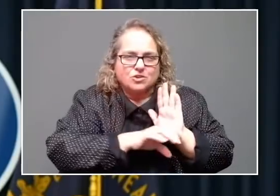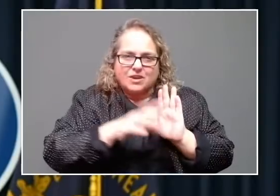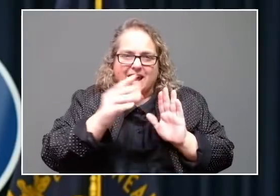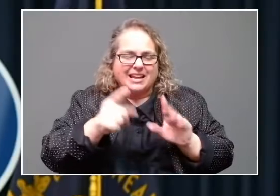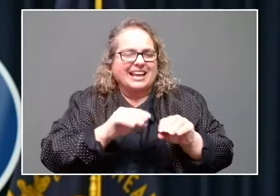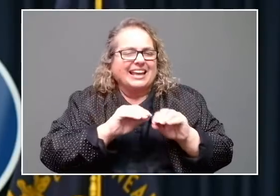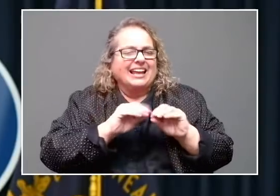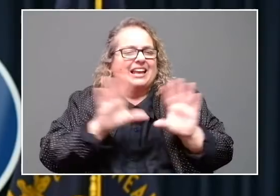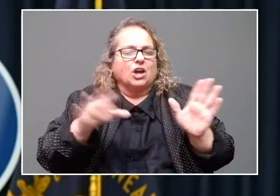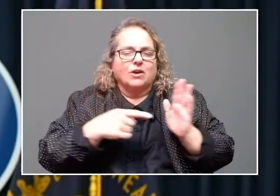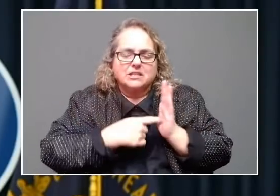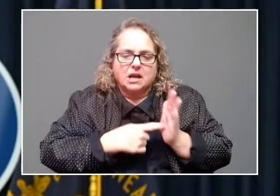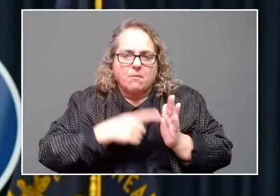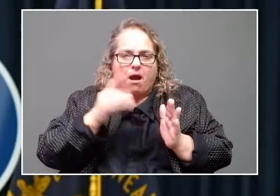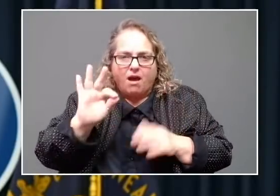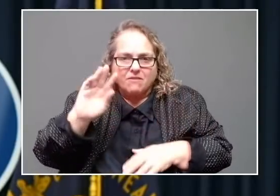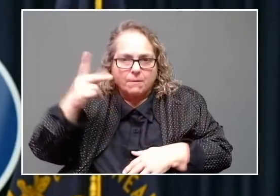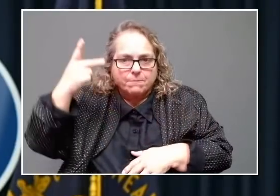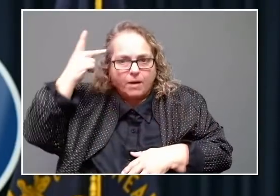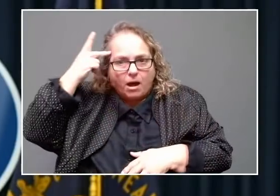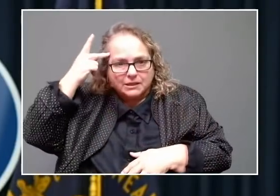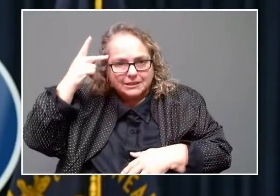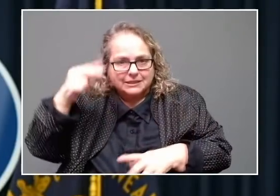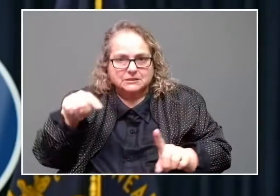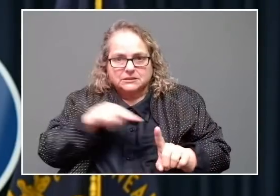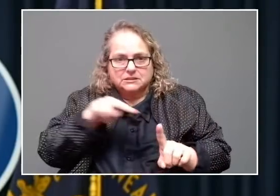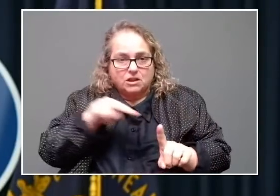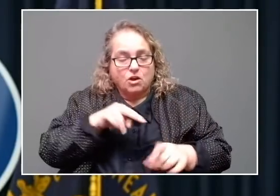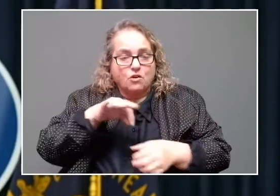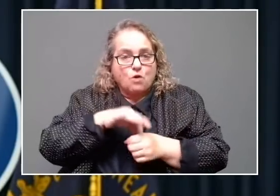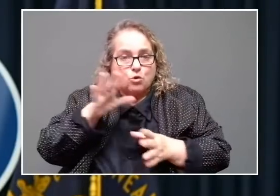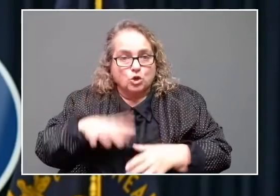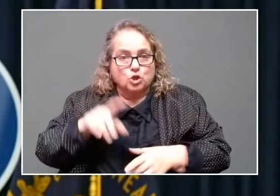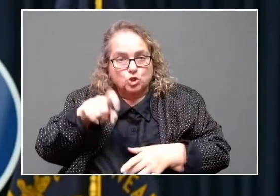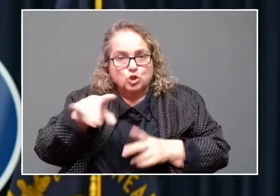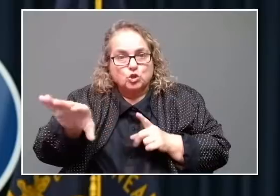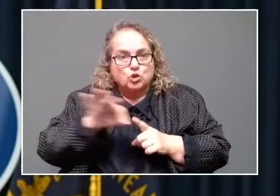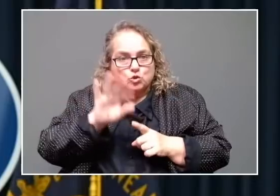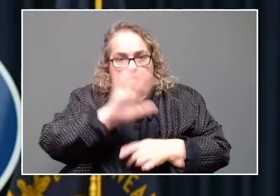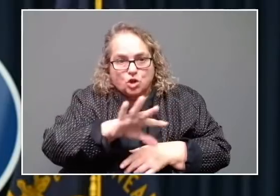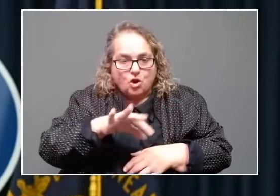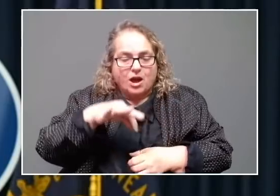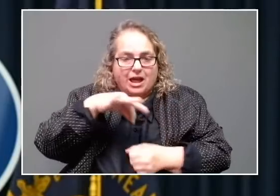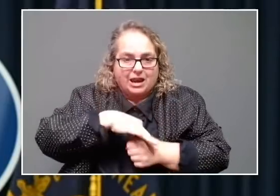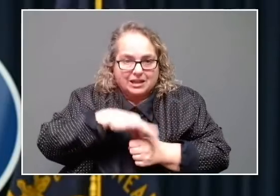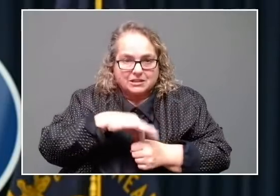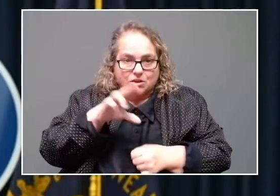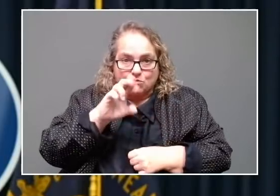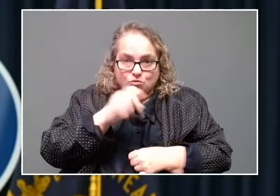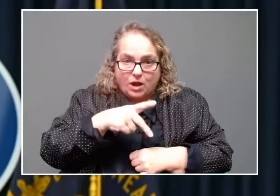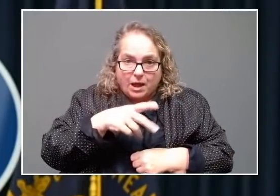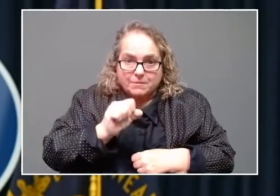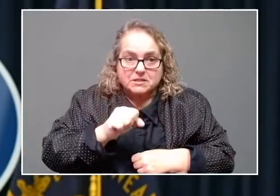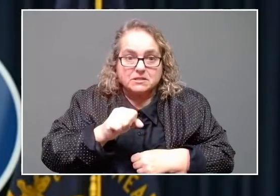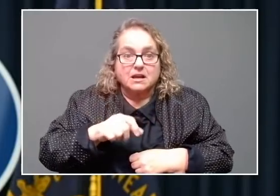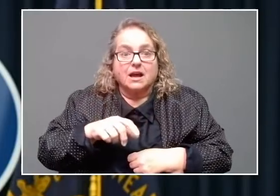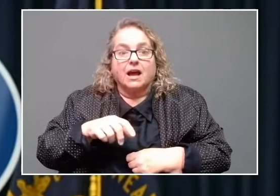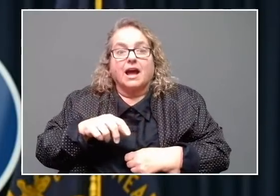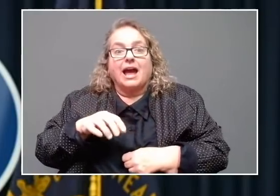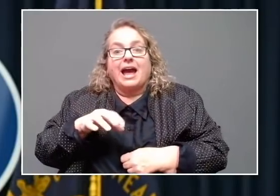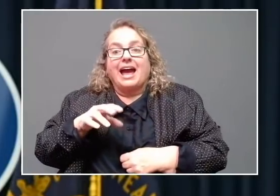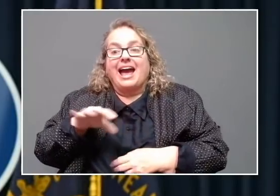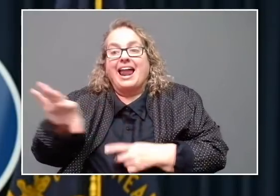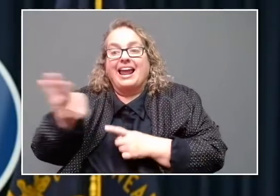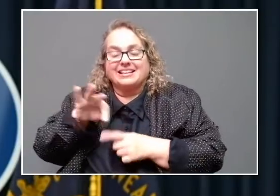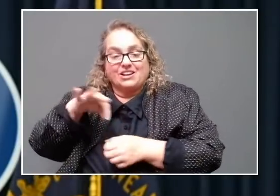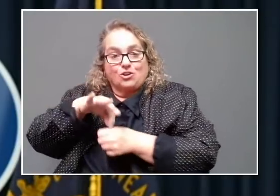I believe that voters should choose their elected representatives. Elected representatives should not choose their voters. And I believe